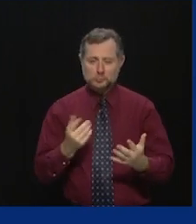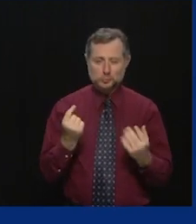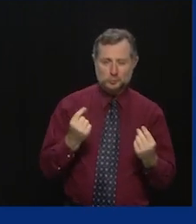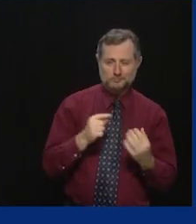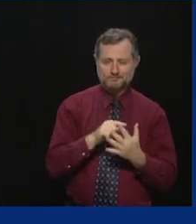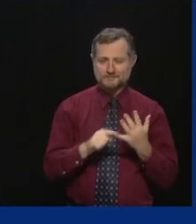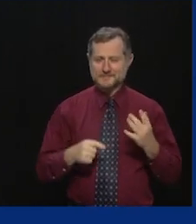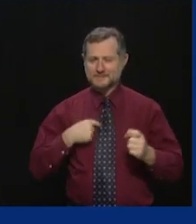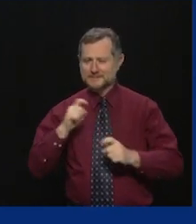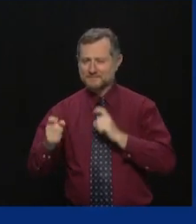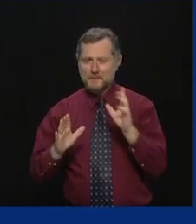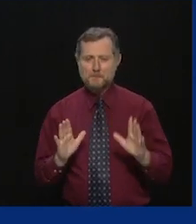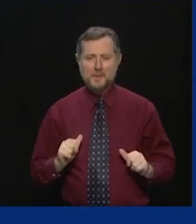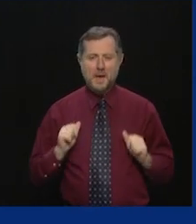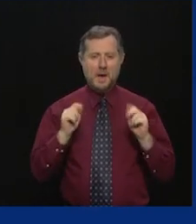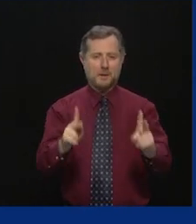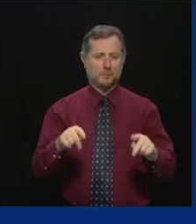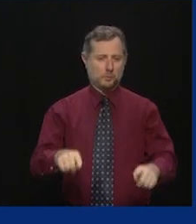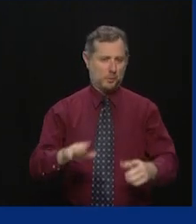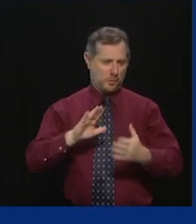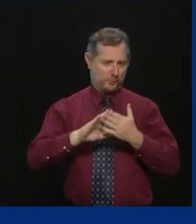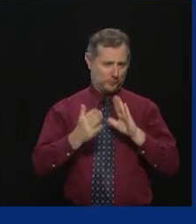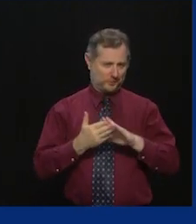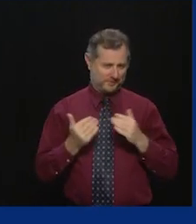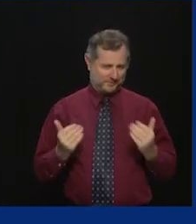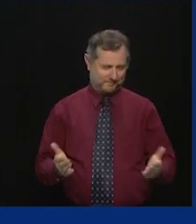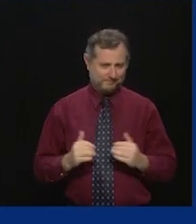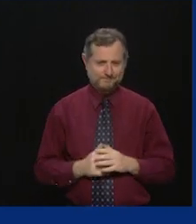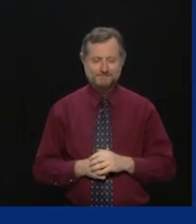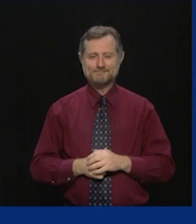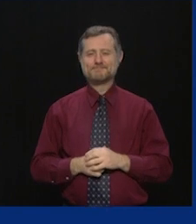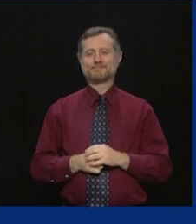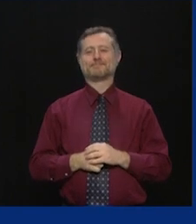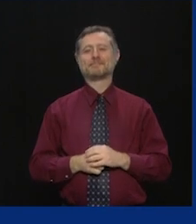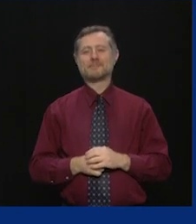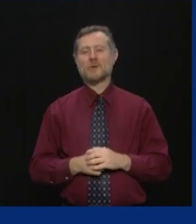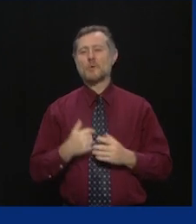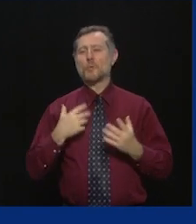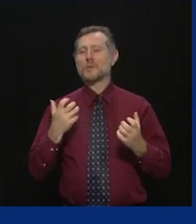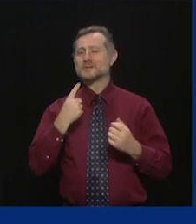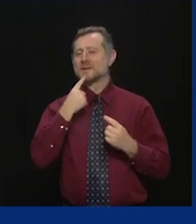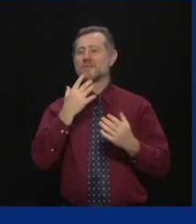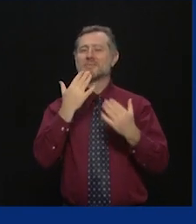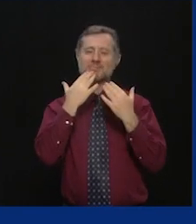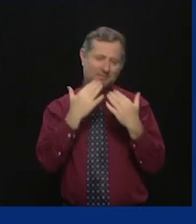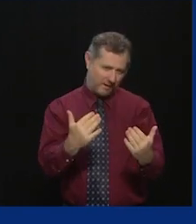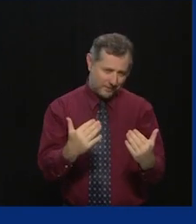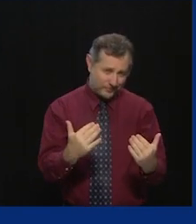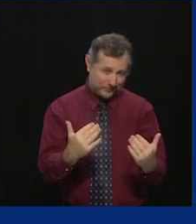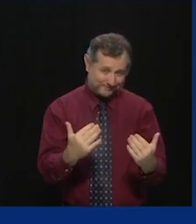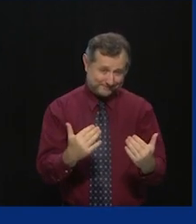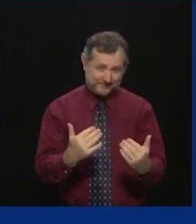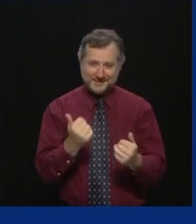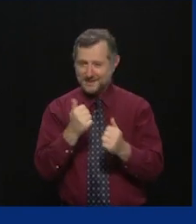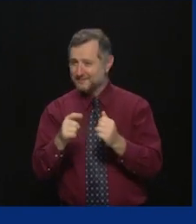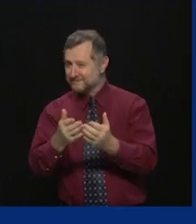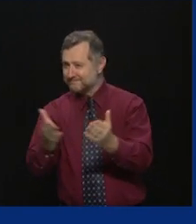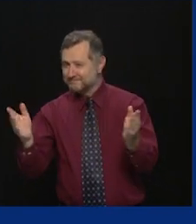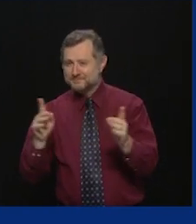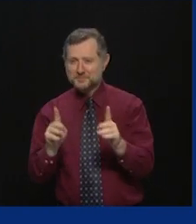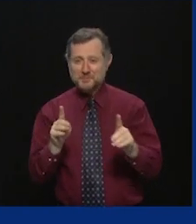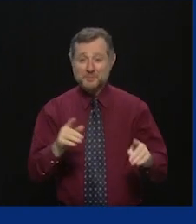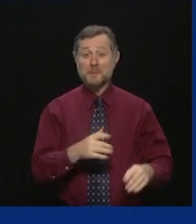good in business. So I'd like to say thanks to really a number of people. Mayor